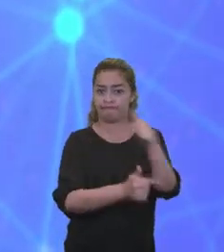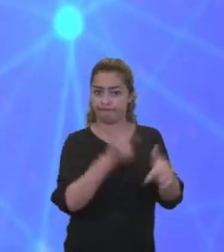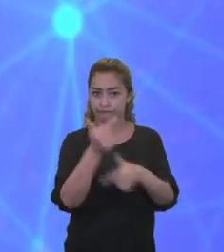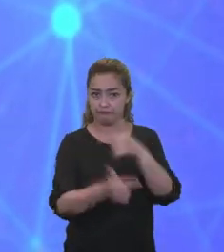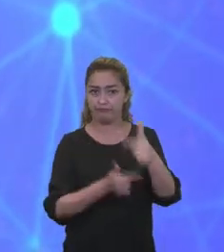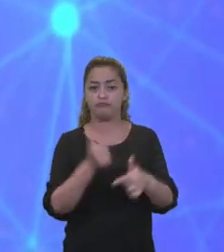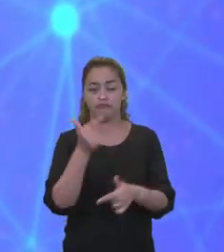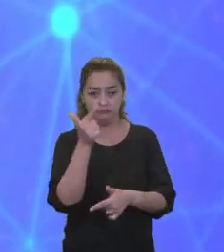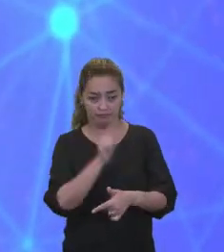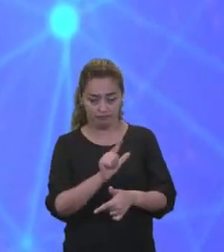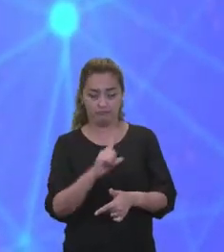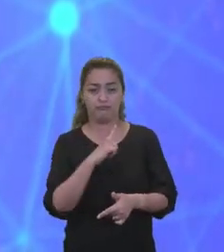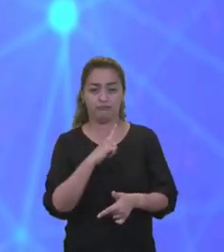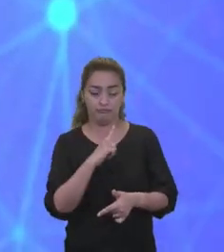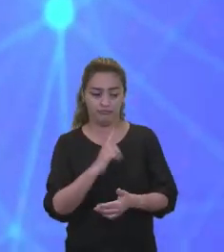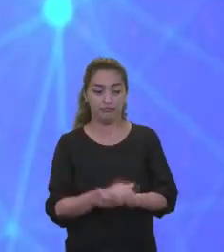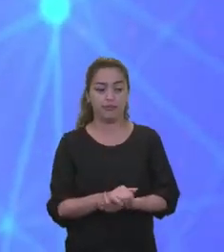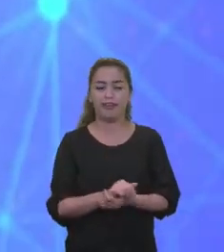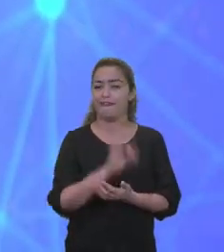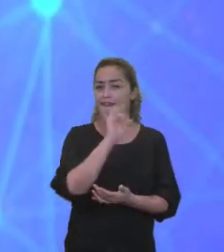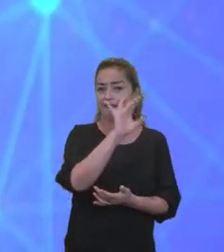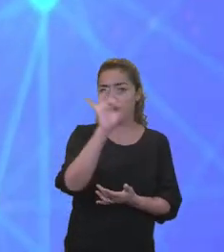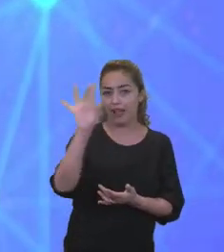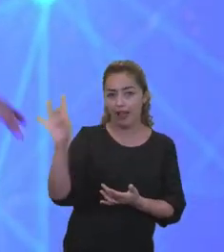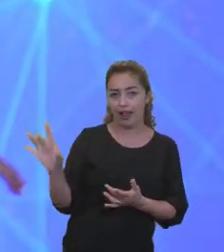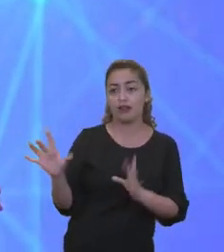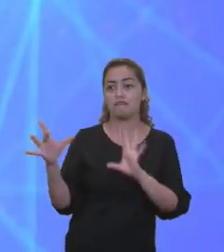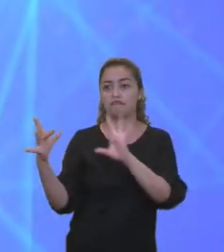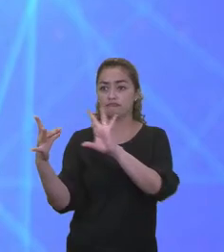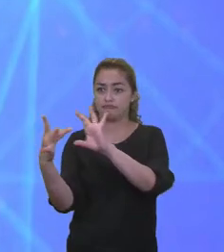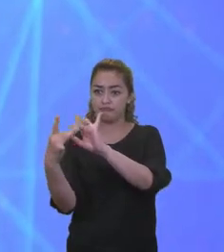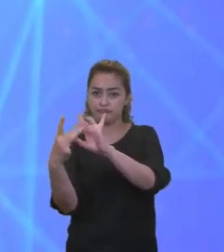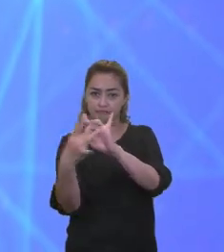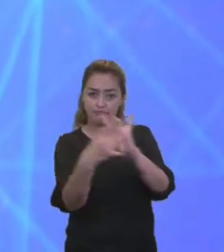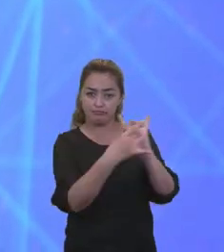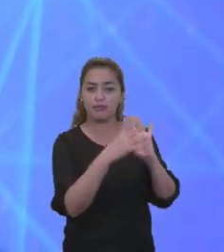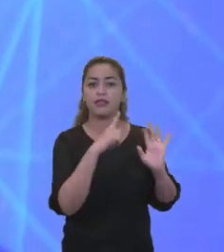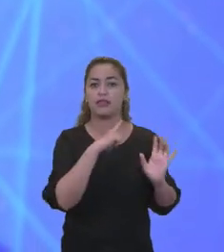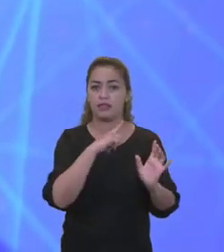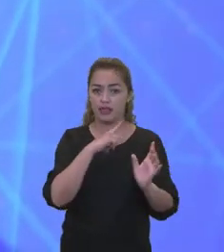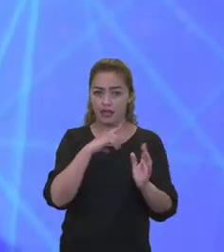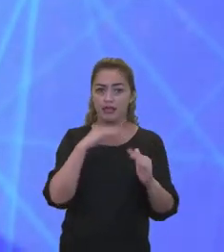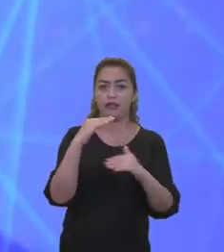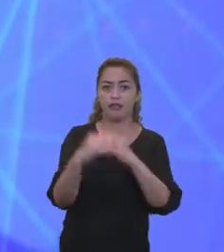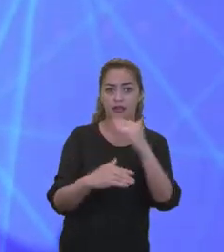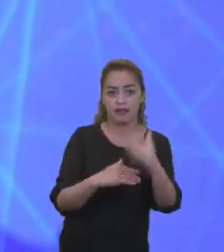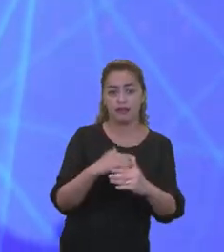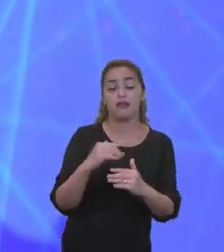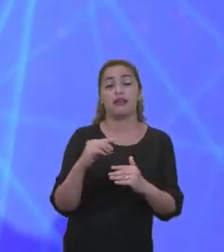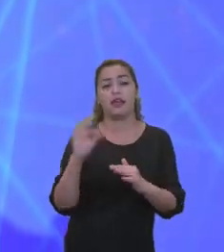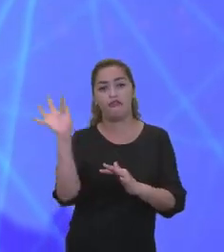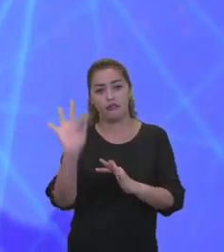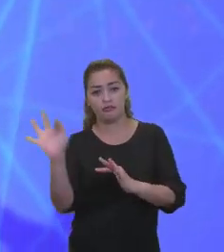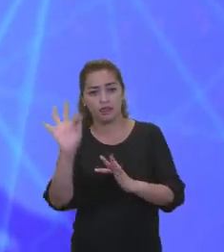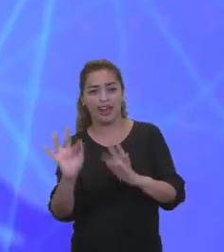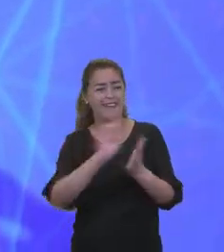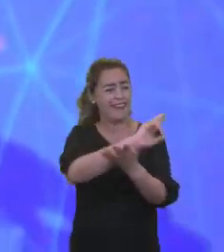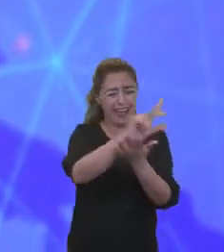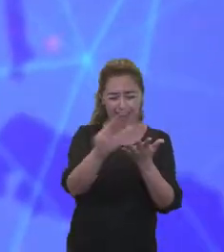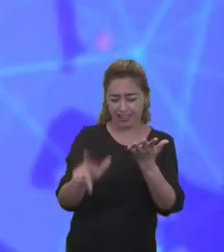And in many ways, we have a partnership with Anhanguera that I'm going to be talking about that. We